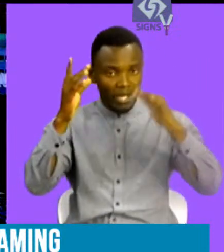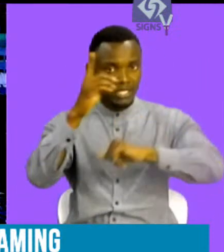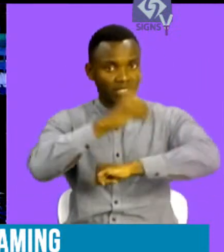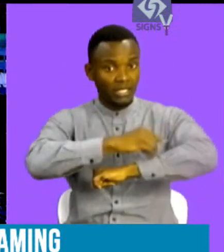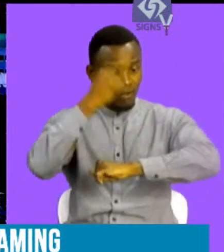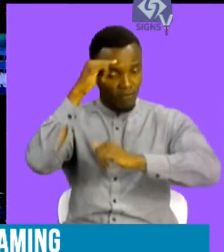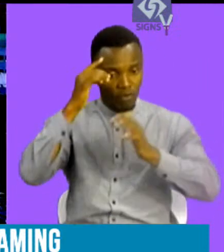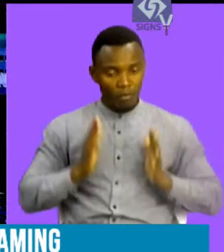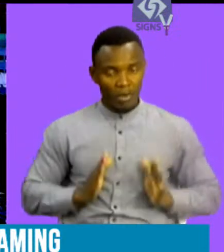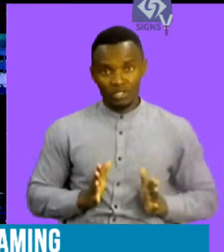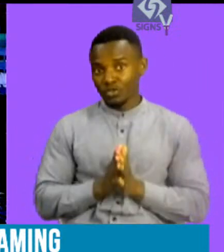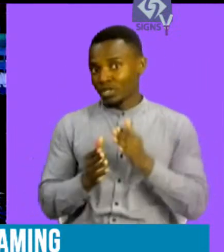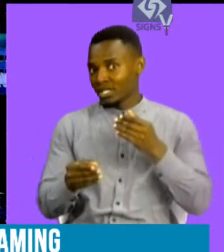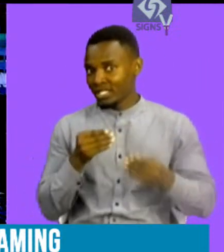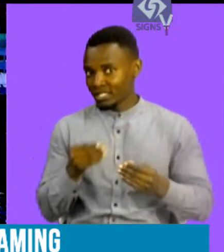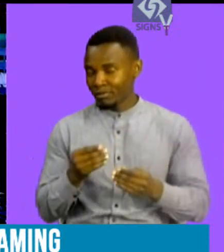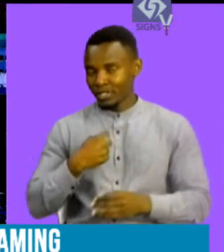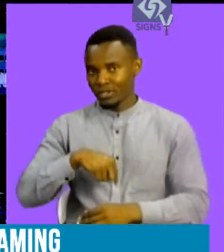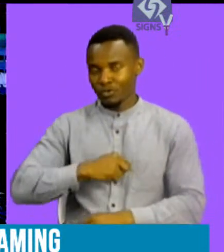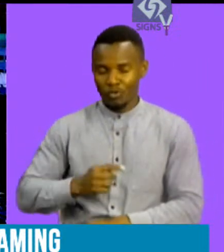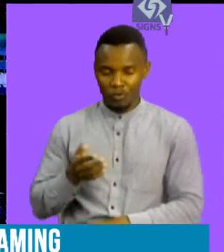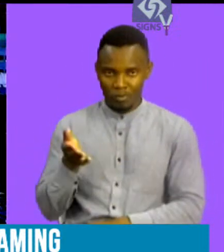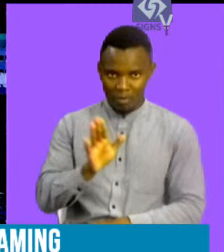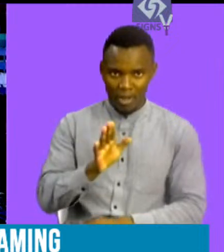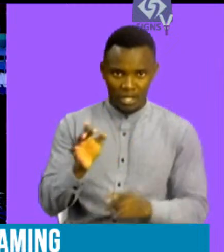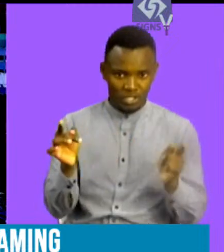with Disabilities. We'll be back shortly.